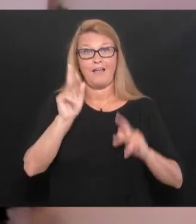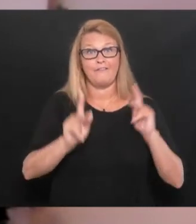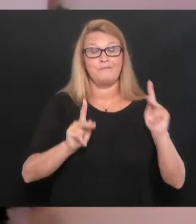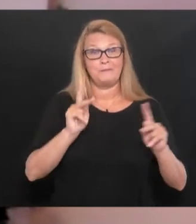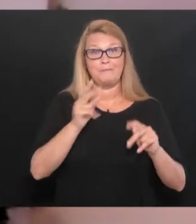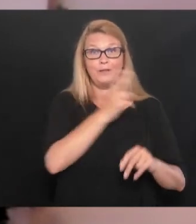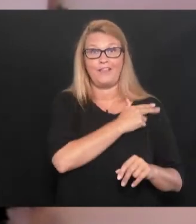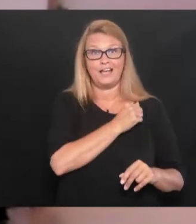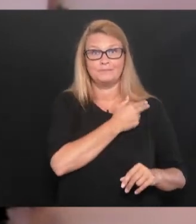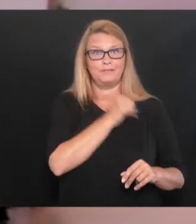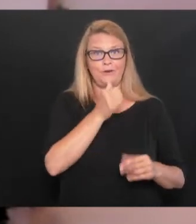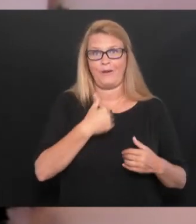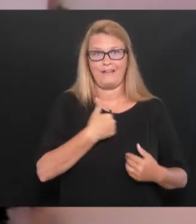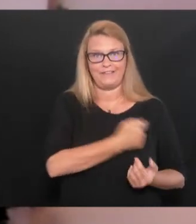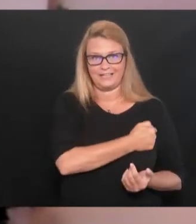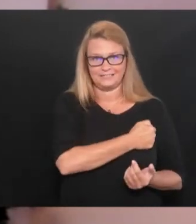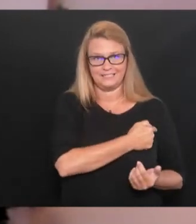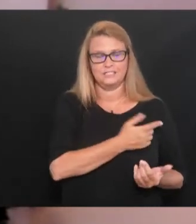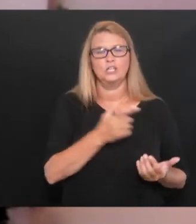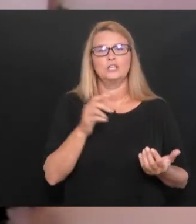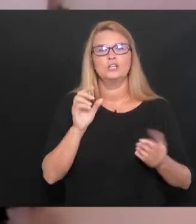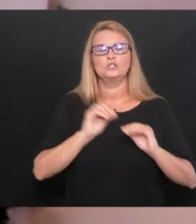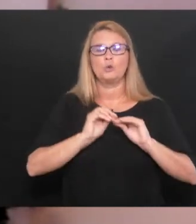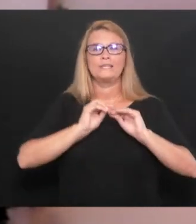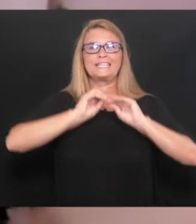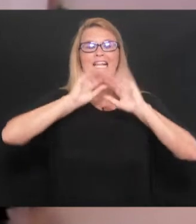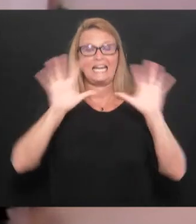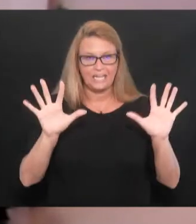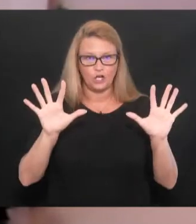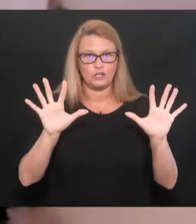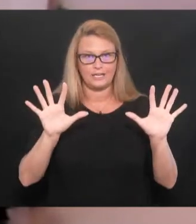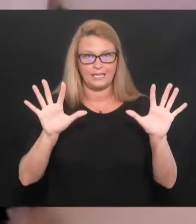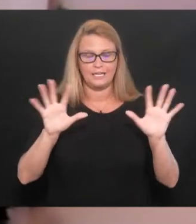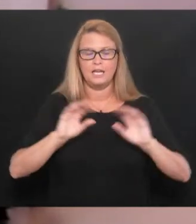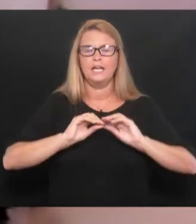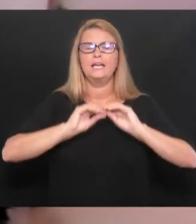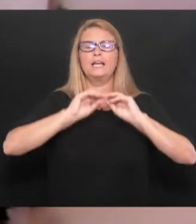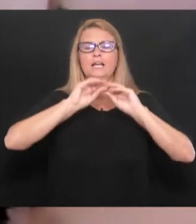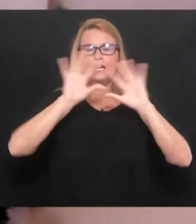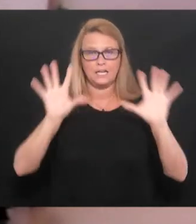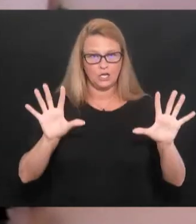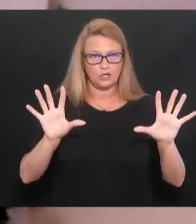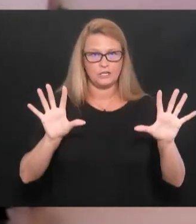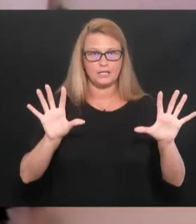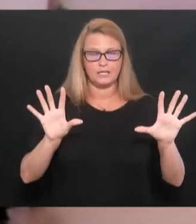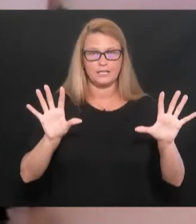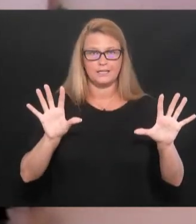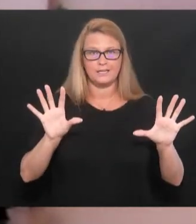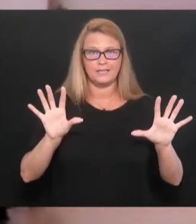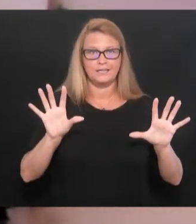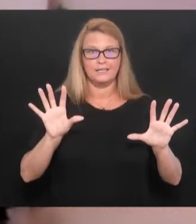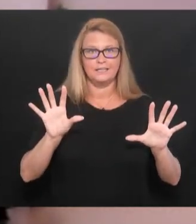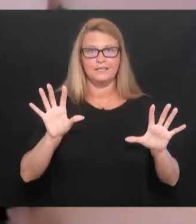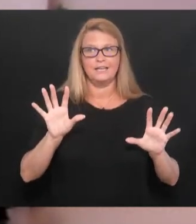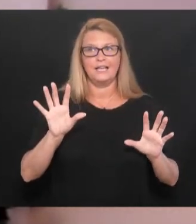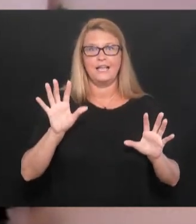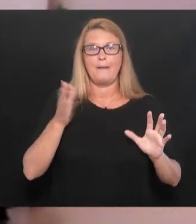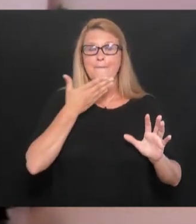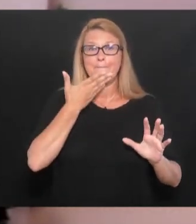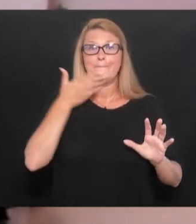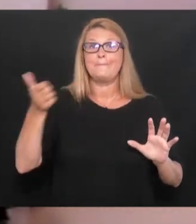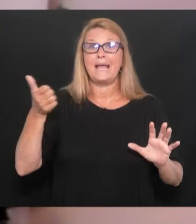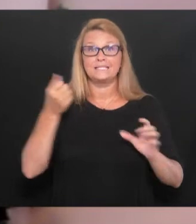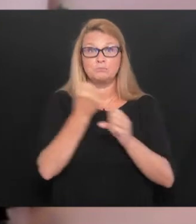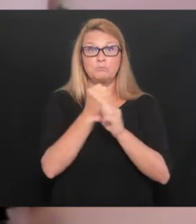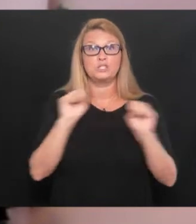vaccines are no question clear, to me, very clear, as the single best